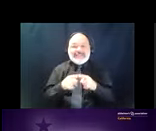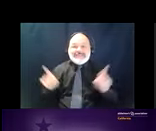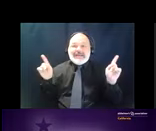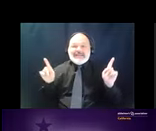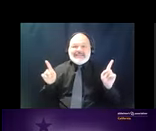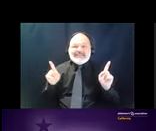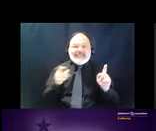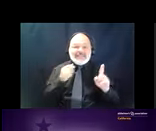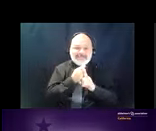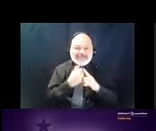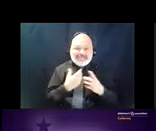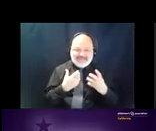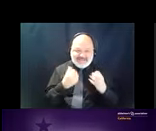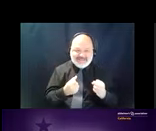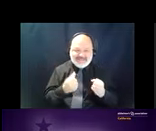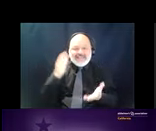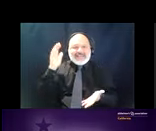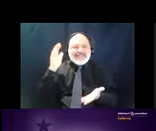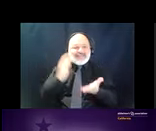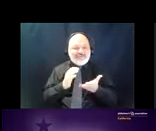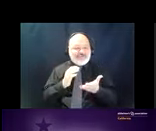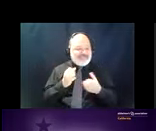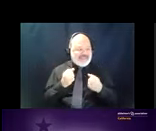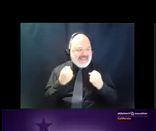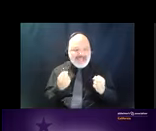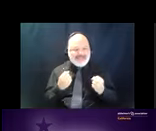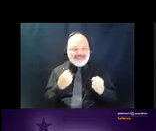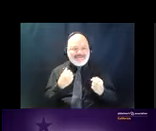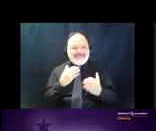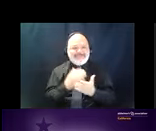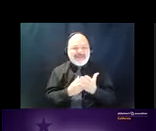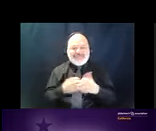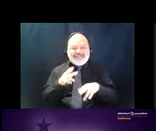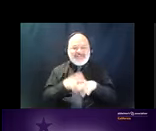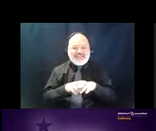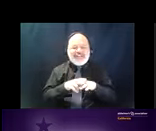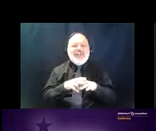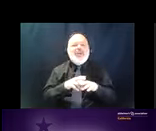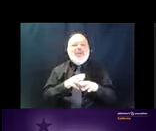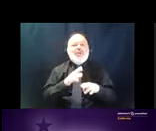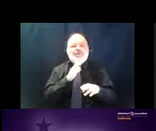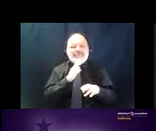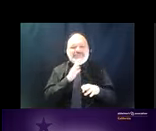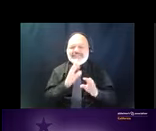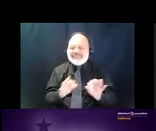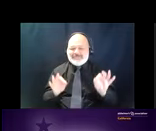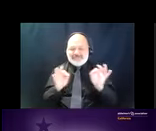health and healthcare reducing or eliminating a disparity has been part of the national conversation, is a key goal for the U.S. Department of Health